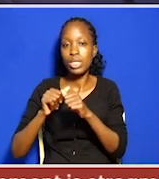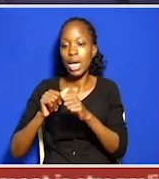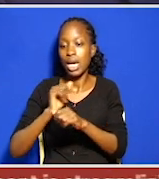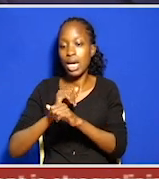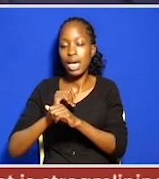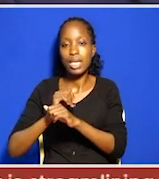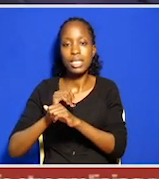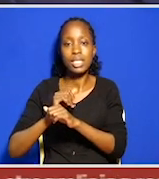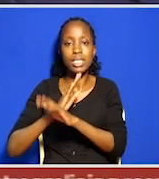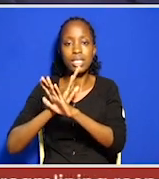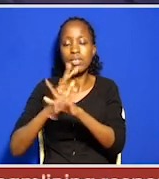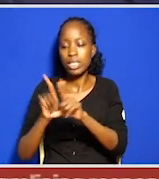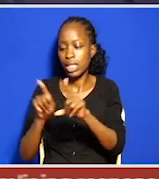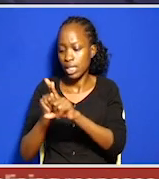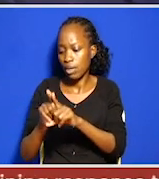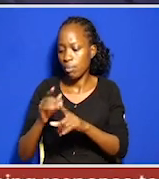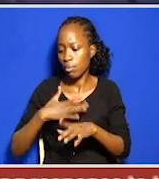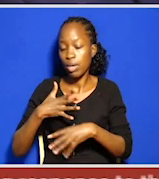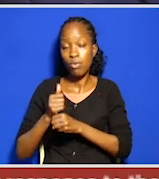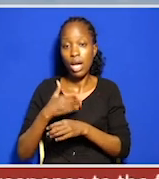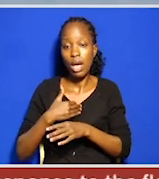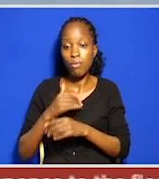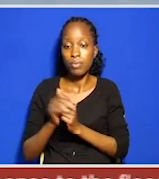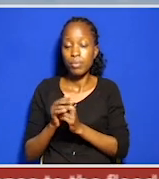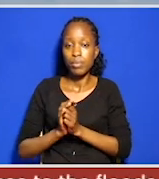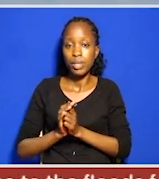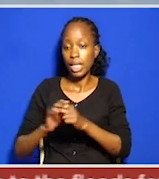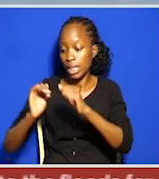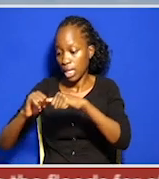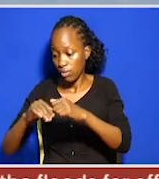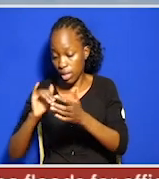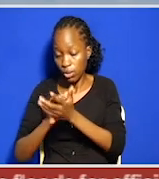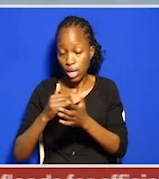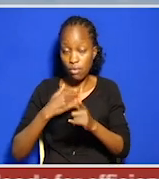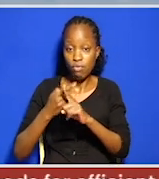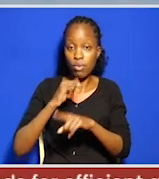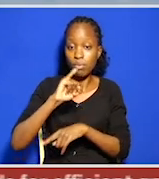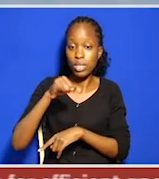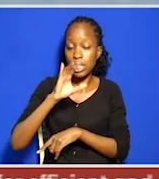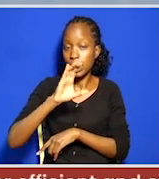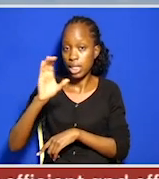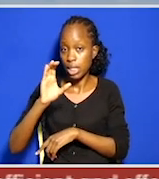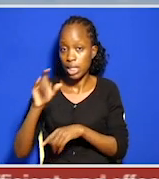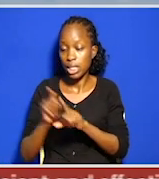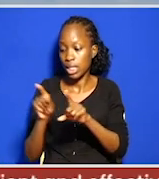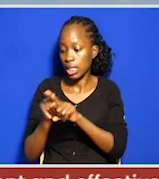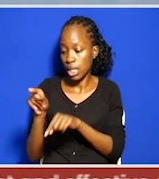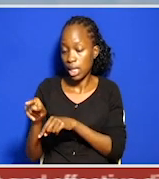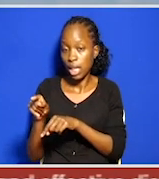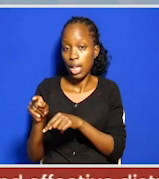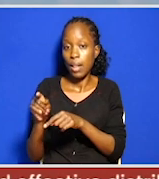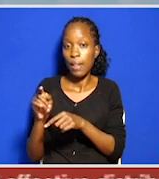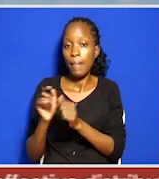that the resolutions arising out of this session of the JCC will serve as motivation for